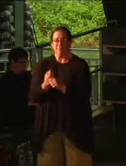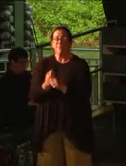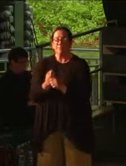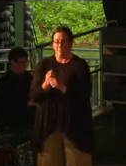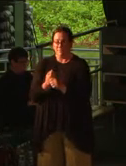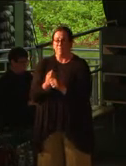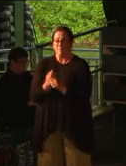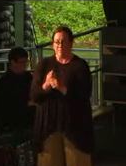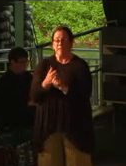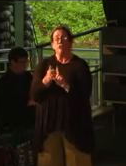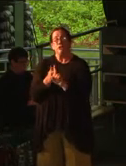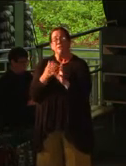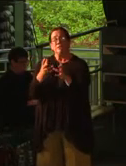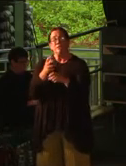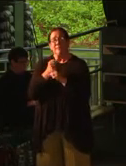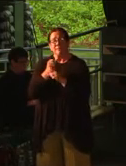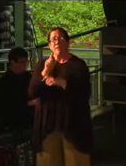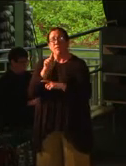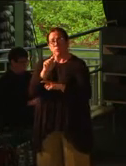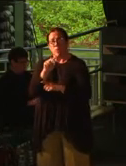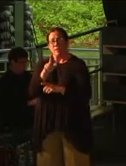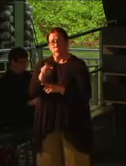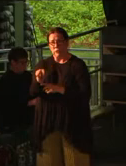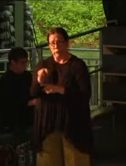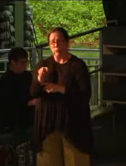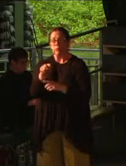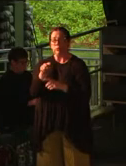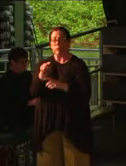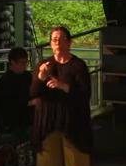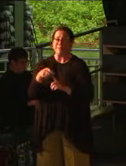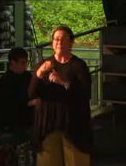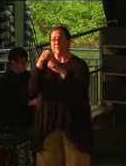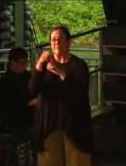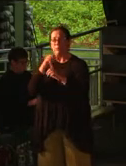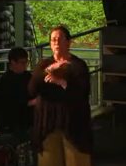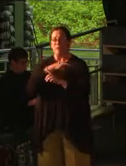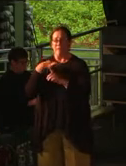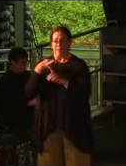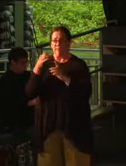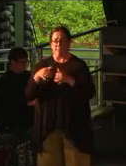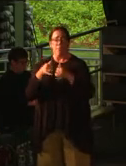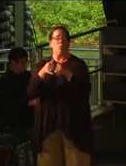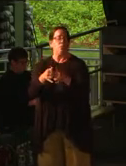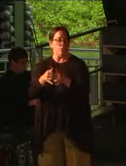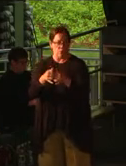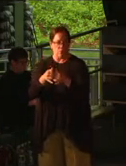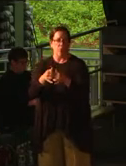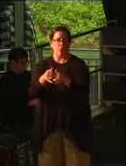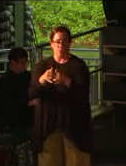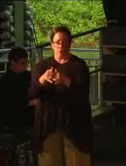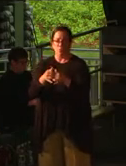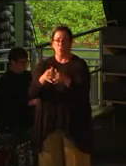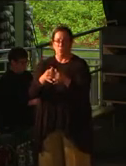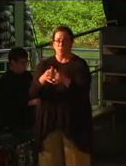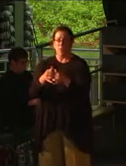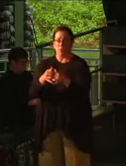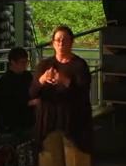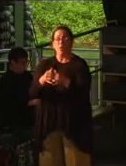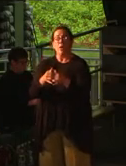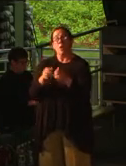of the 2022 Dale P. Parnell Distinguished Faculty Awards. To quote one of our